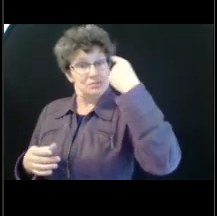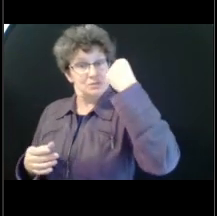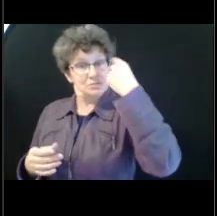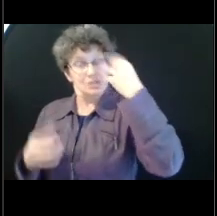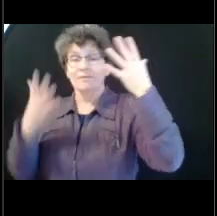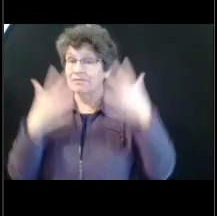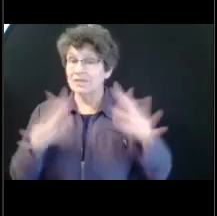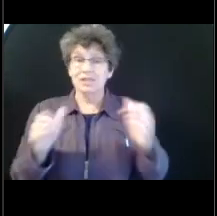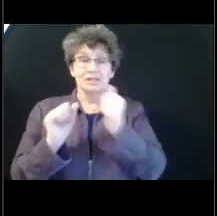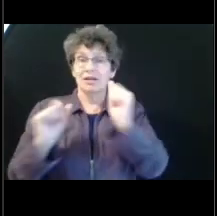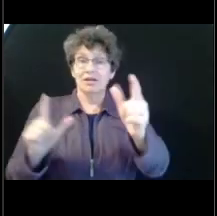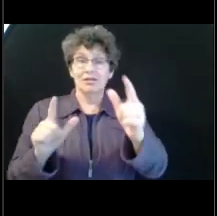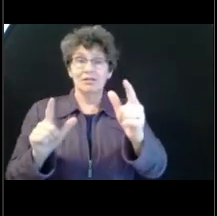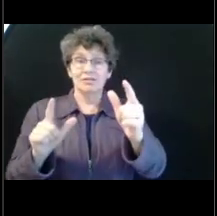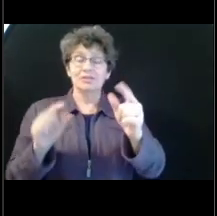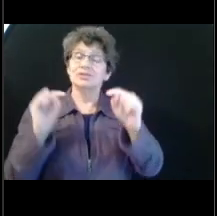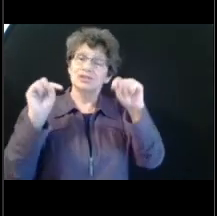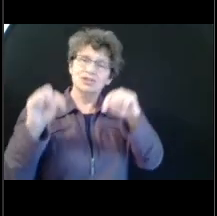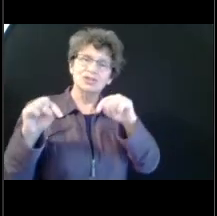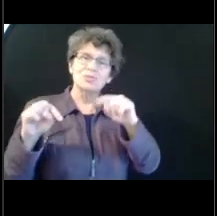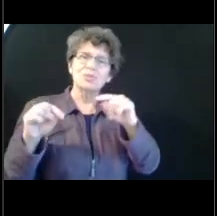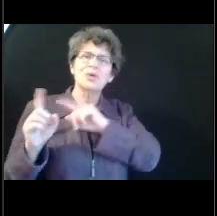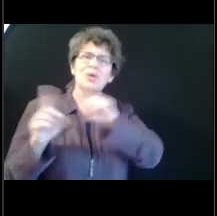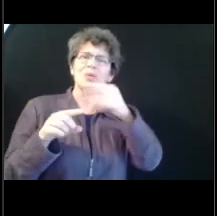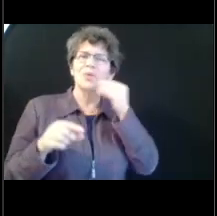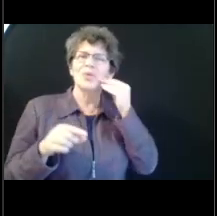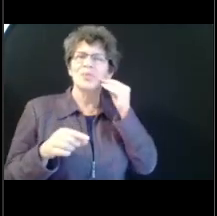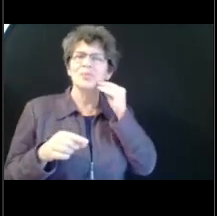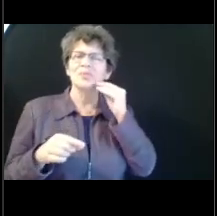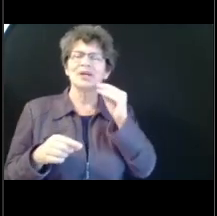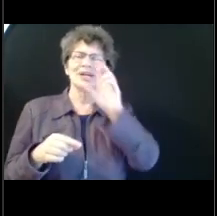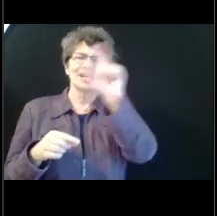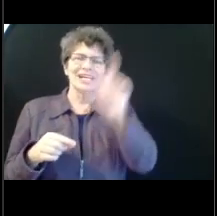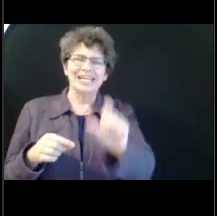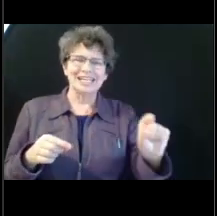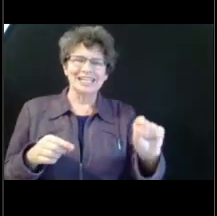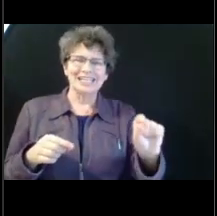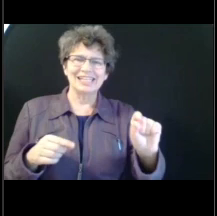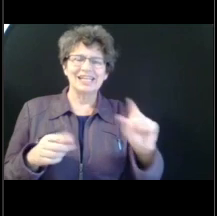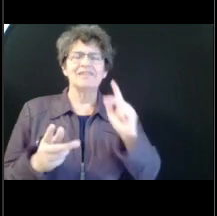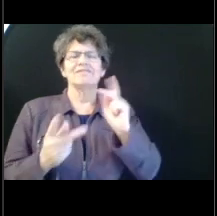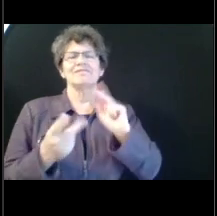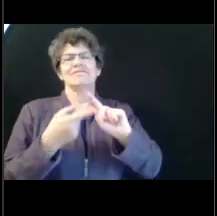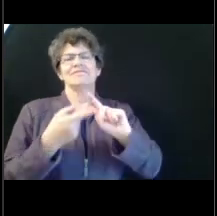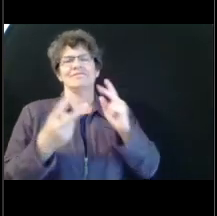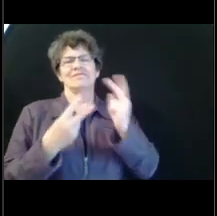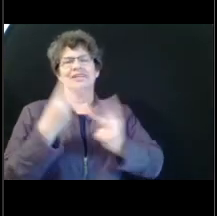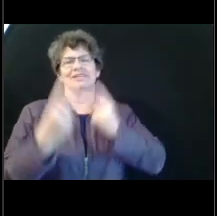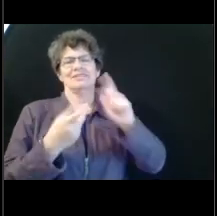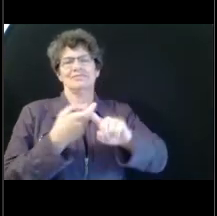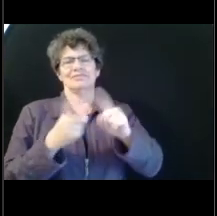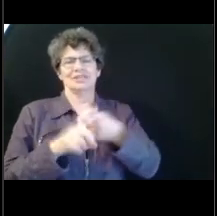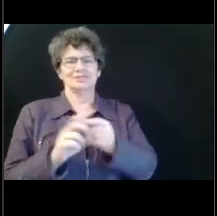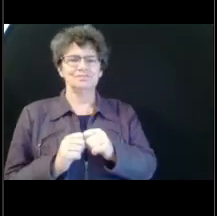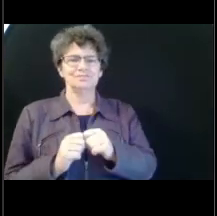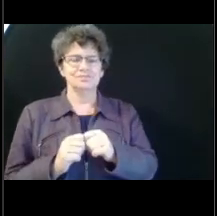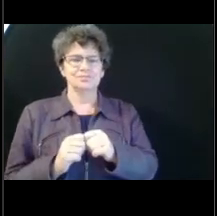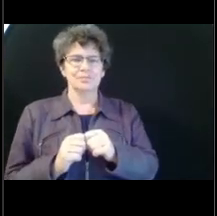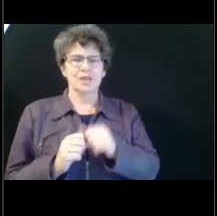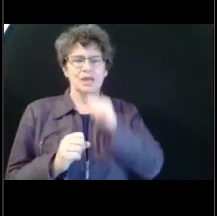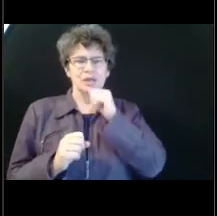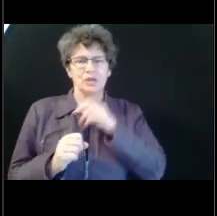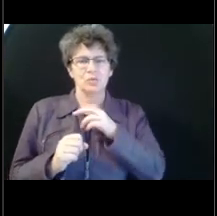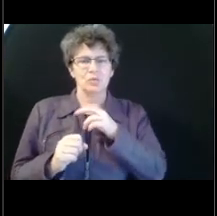The lady on the right is another example, and if you look closely, you might see she's got beautiful